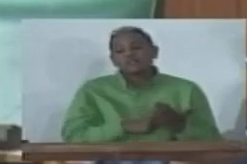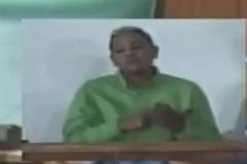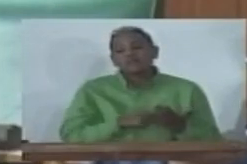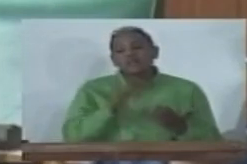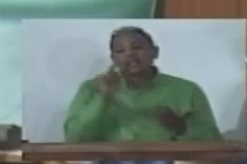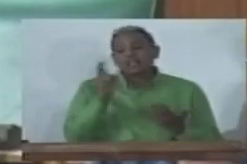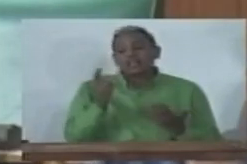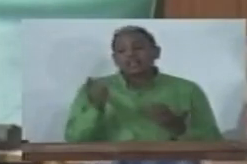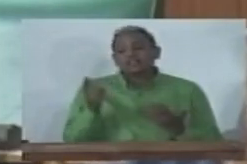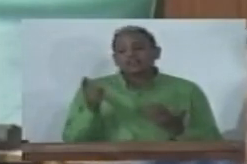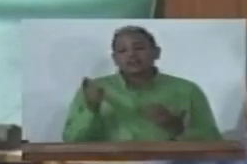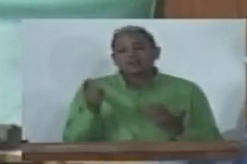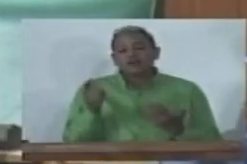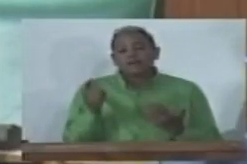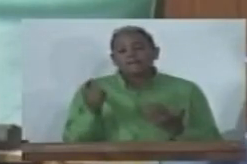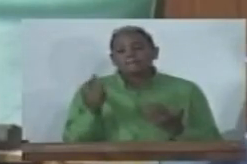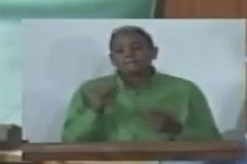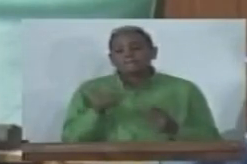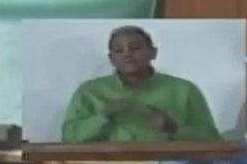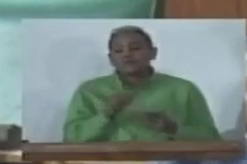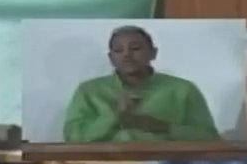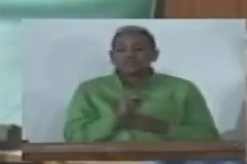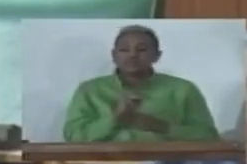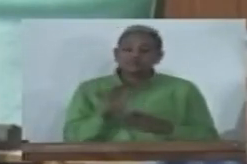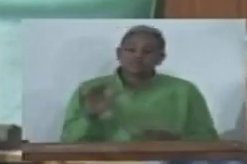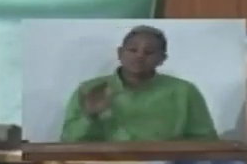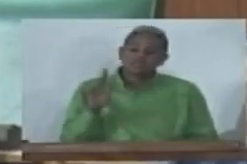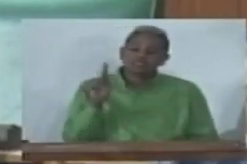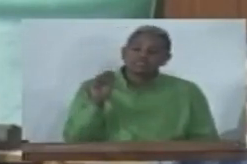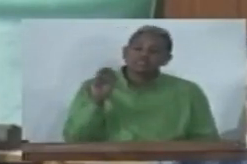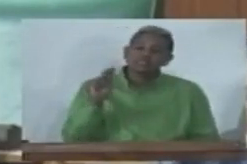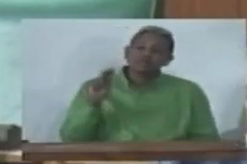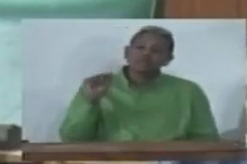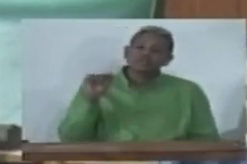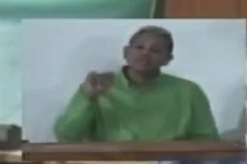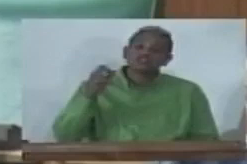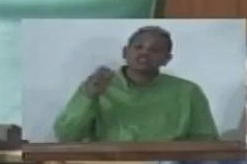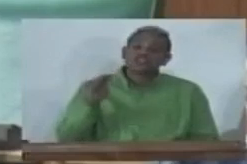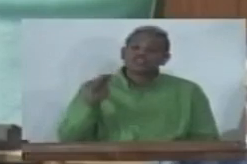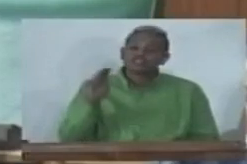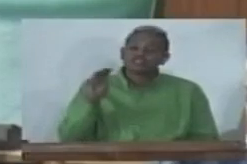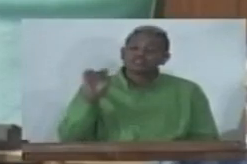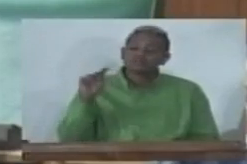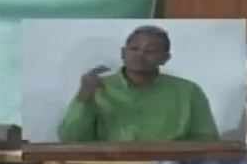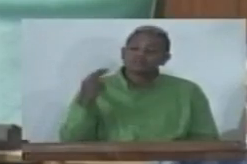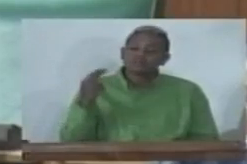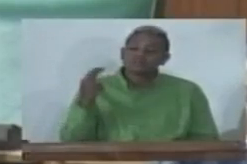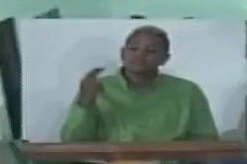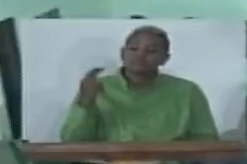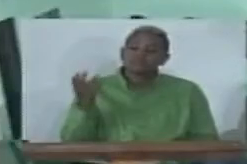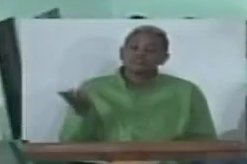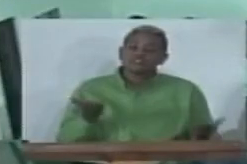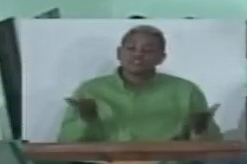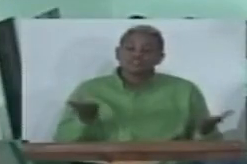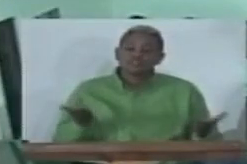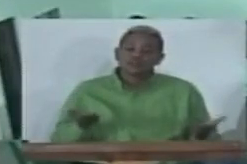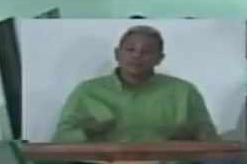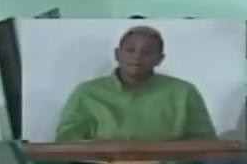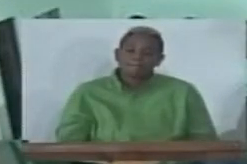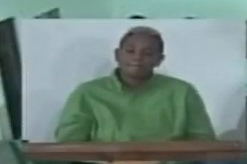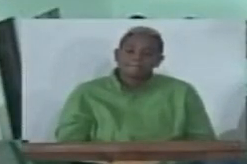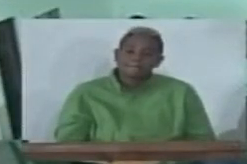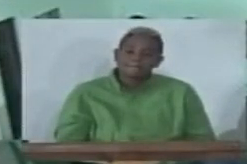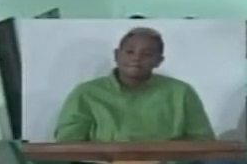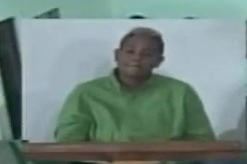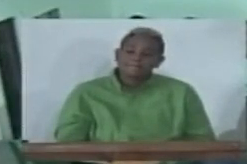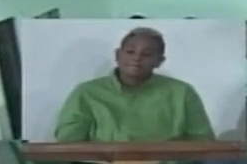date when Minister Kamina Johnson Smith is here. So you have tabled